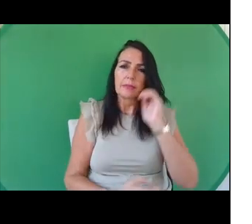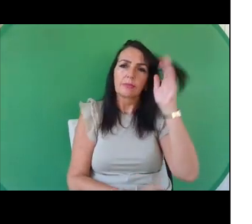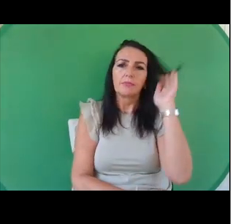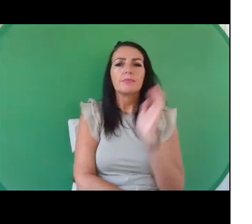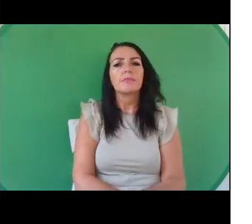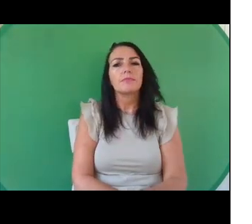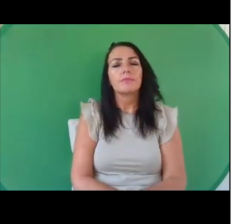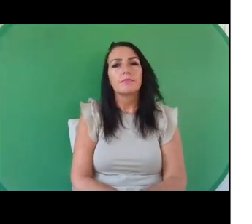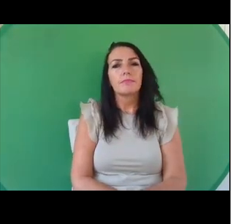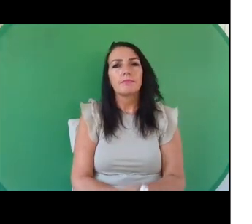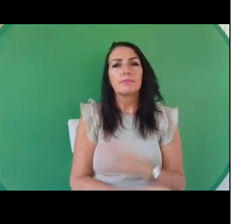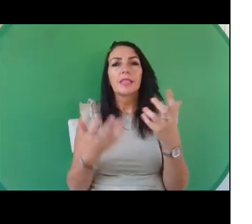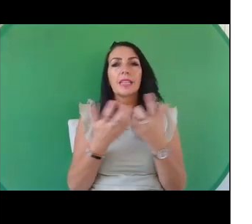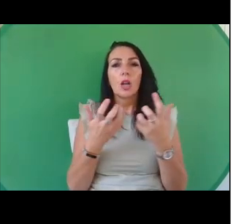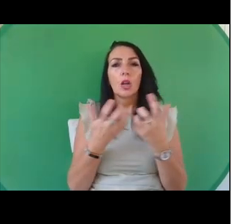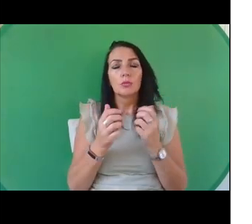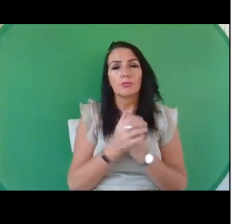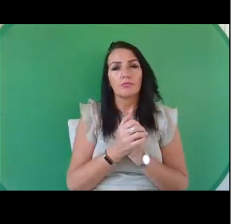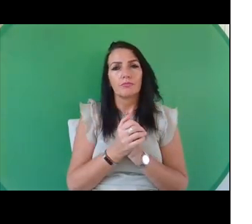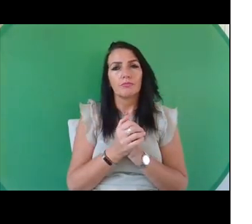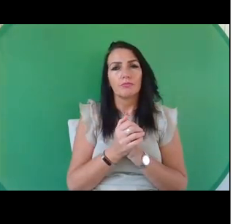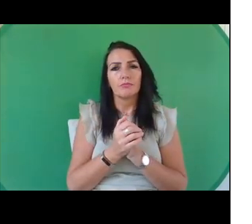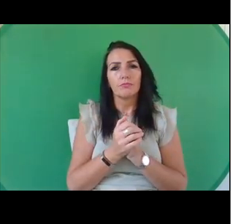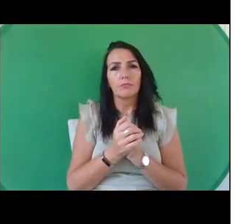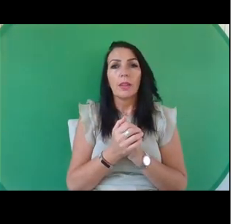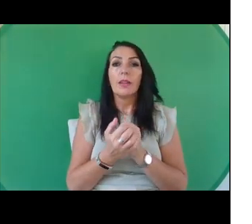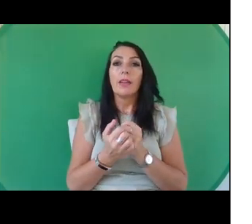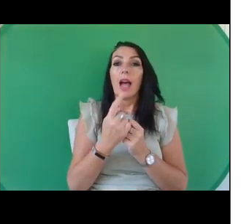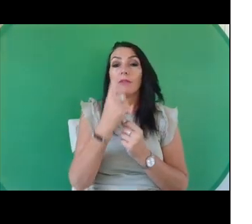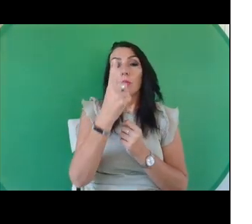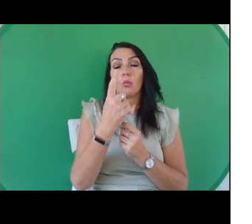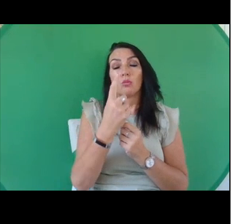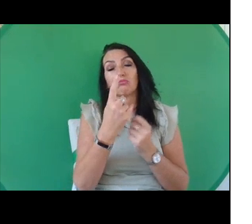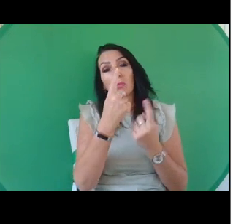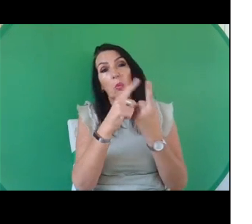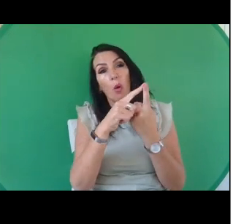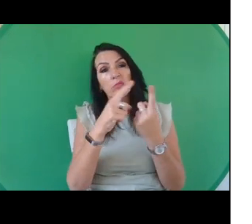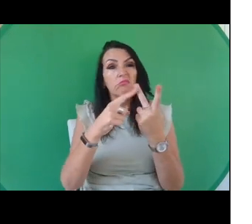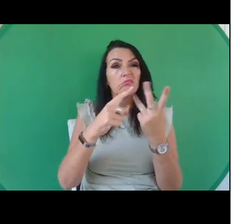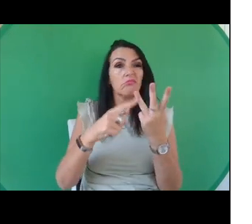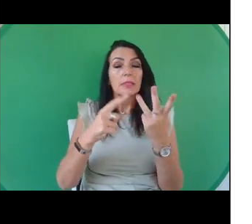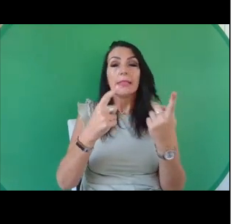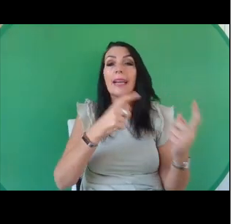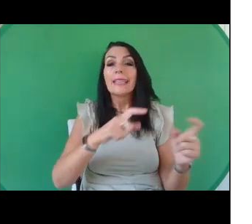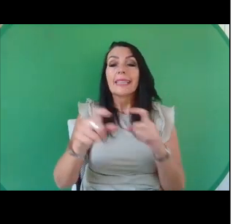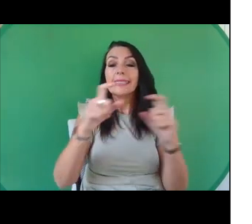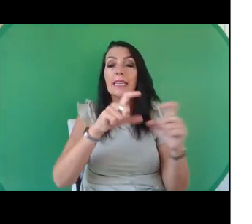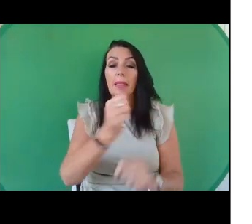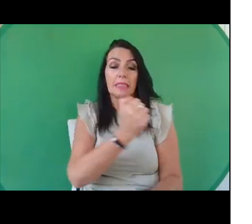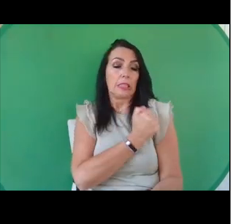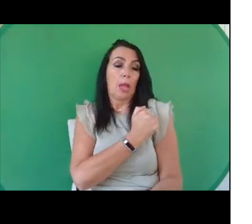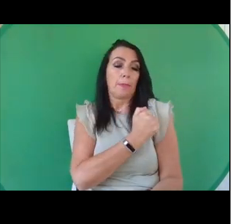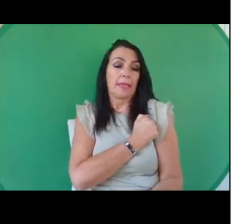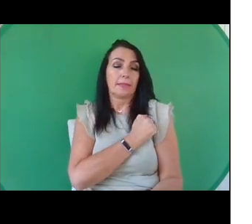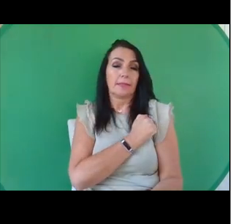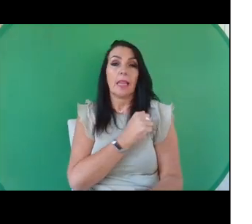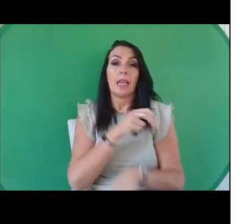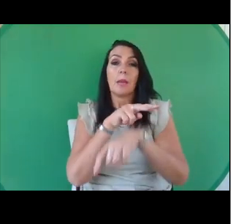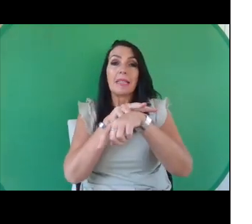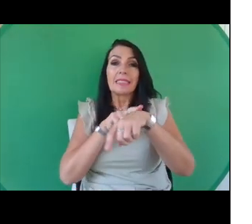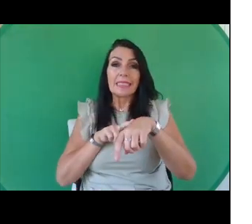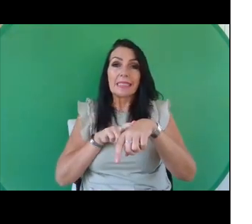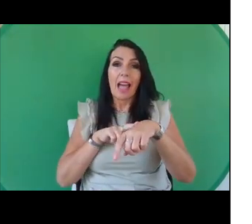way to do this is to have one or more sustainability champions. These are internal staff that help push this agenda